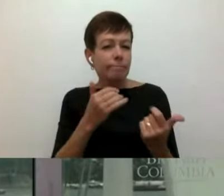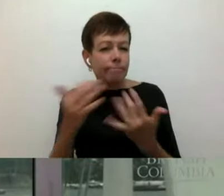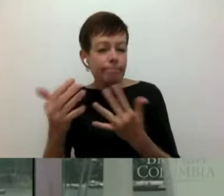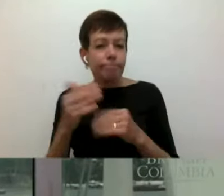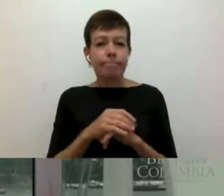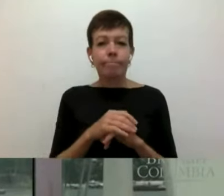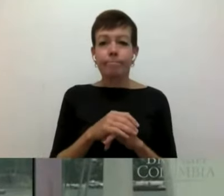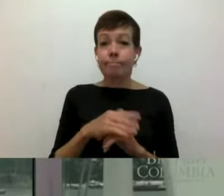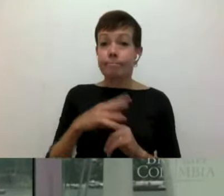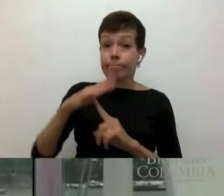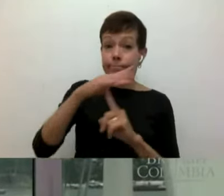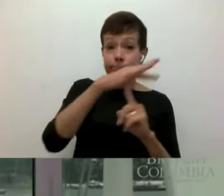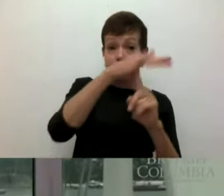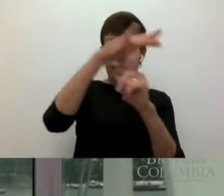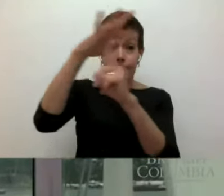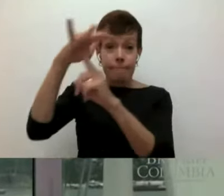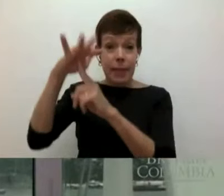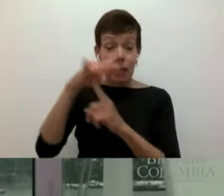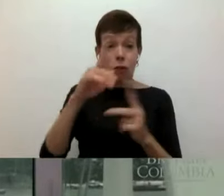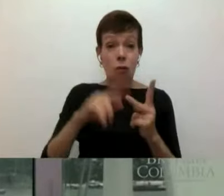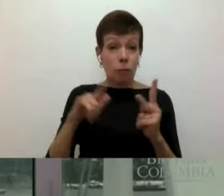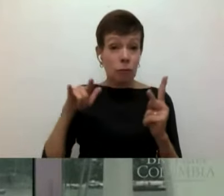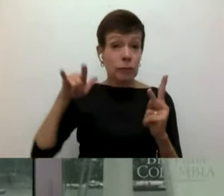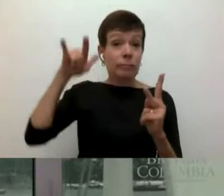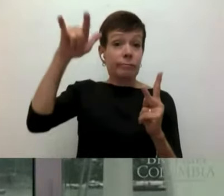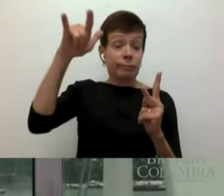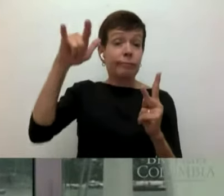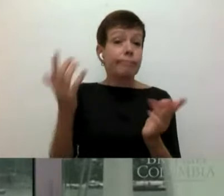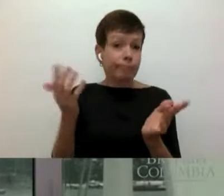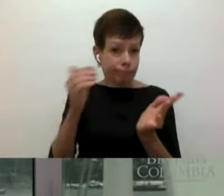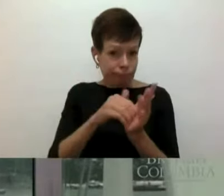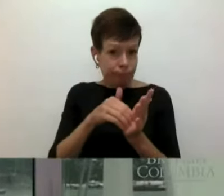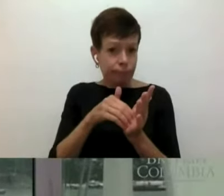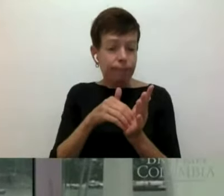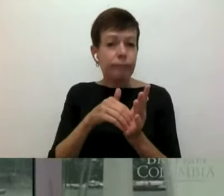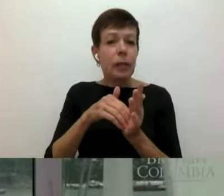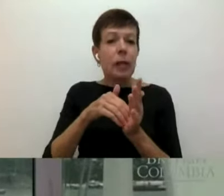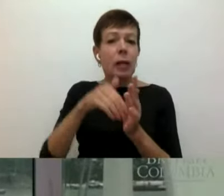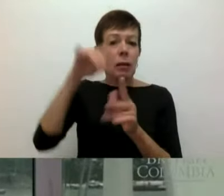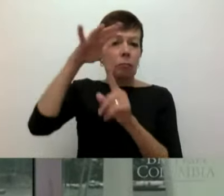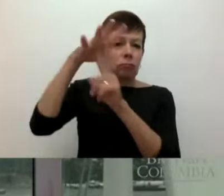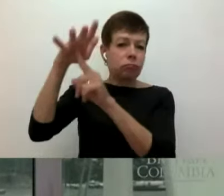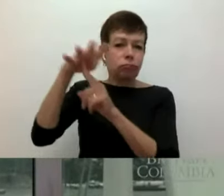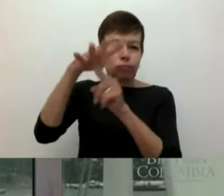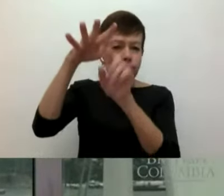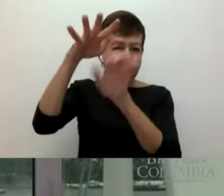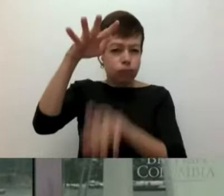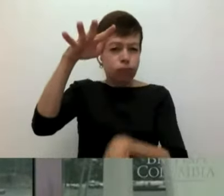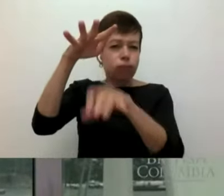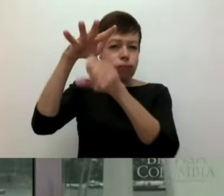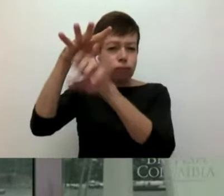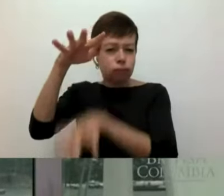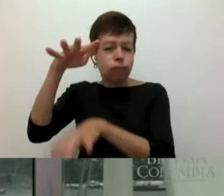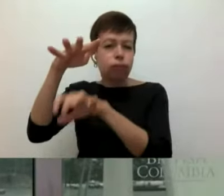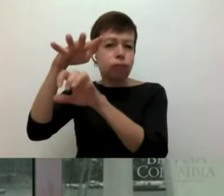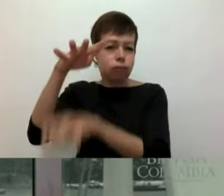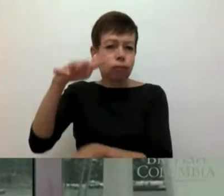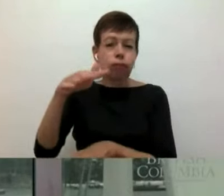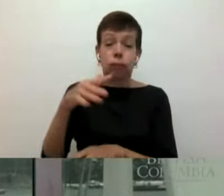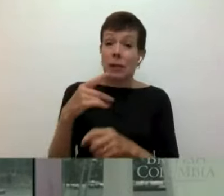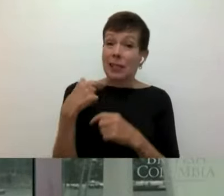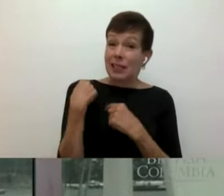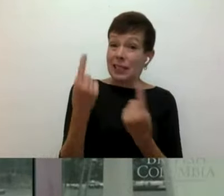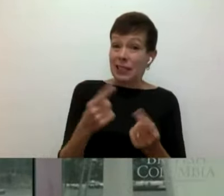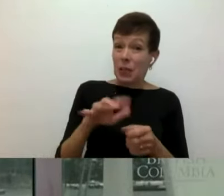in the Okanagan Valley. Air operations are resuming in the fire area after playing a limited role due to